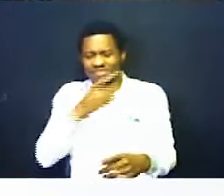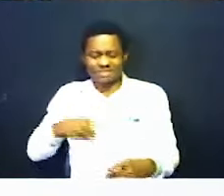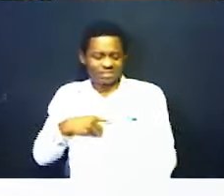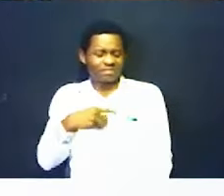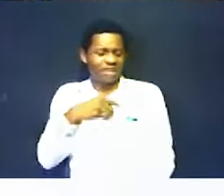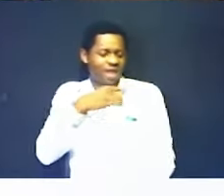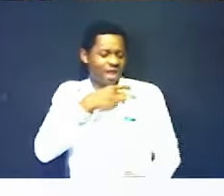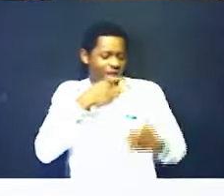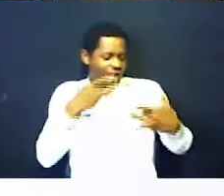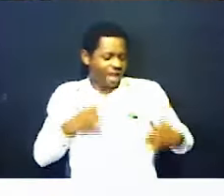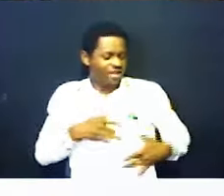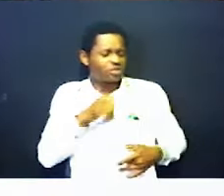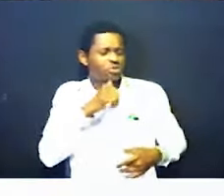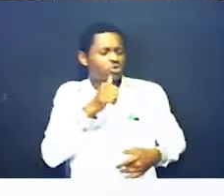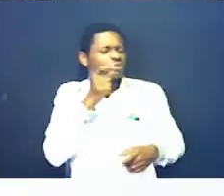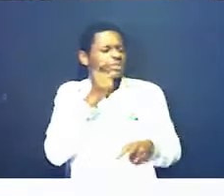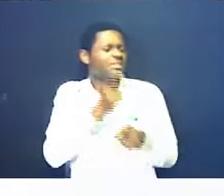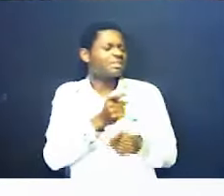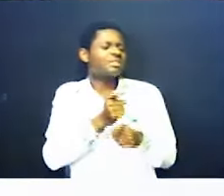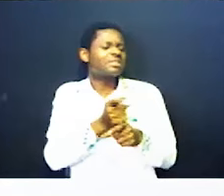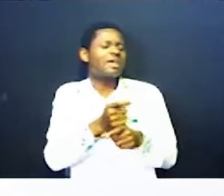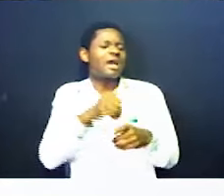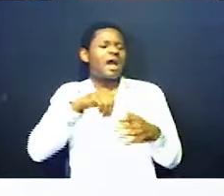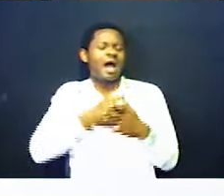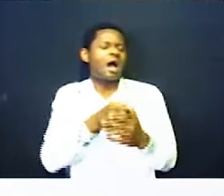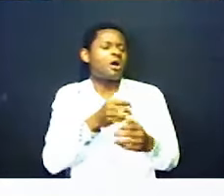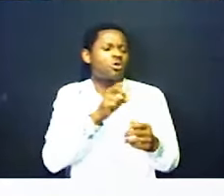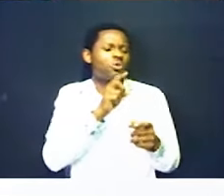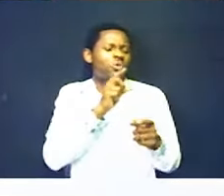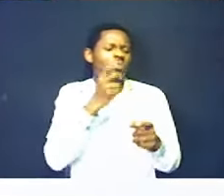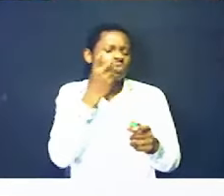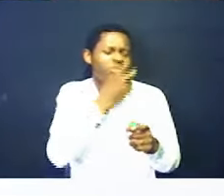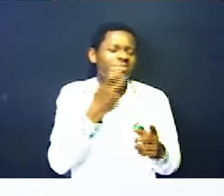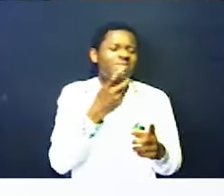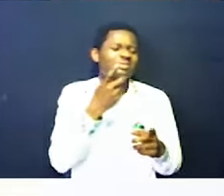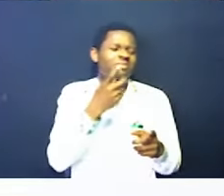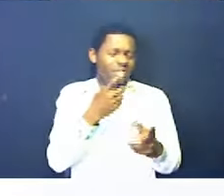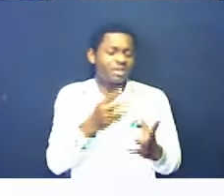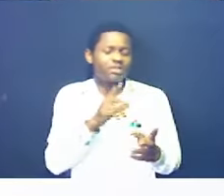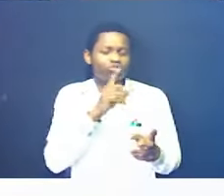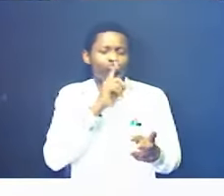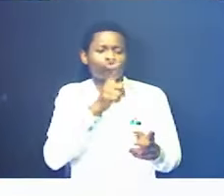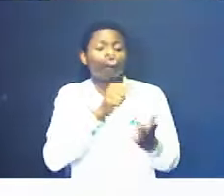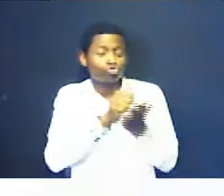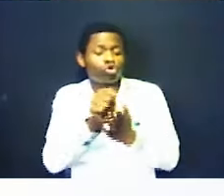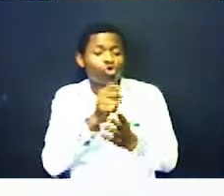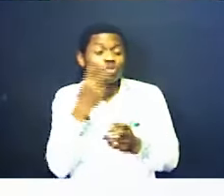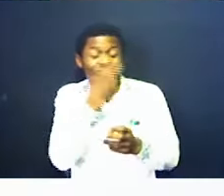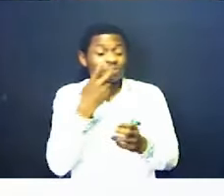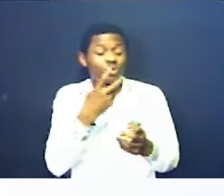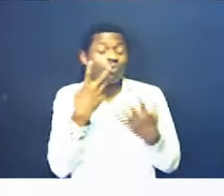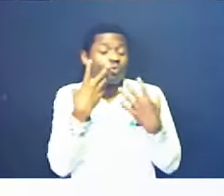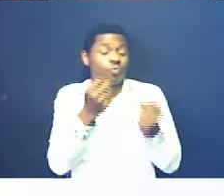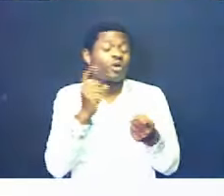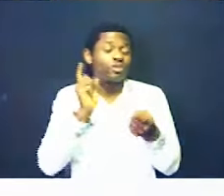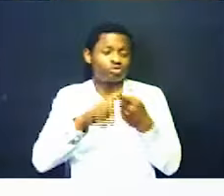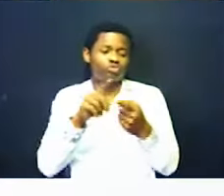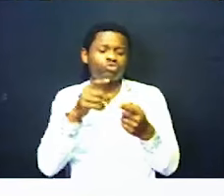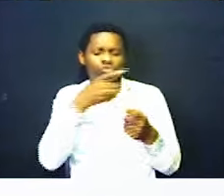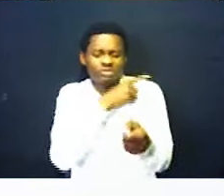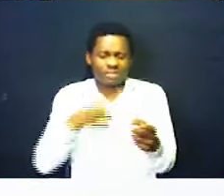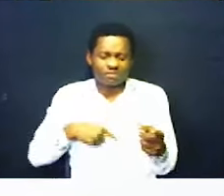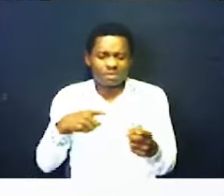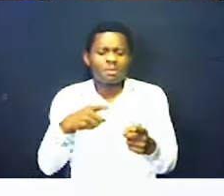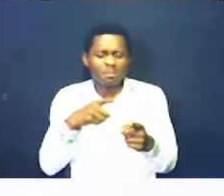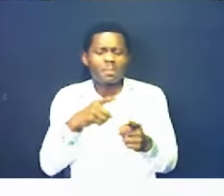No, of course, he spoke well. Before Nathan, Oka David Kuma, and Yakoya of us, Okasai, and Kwa,